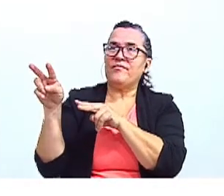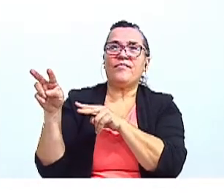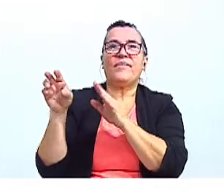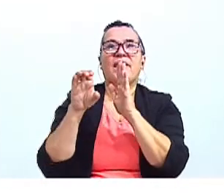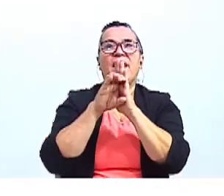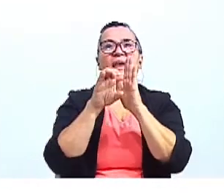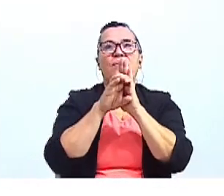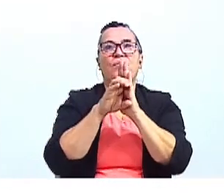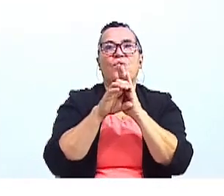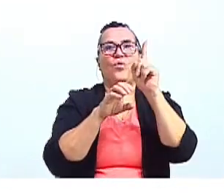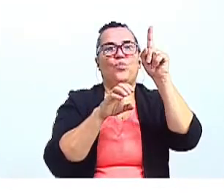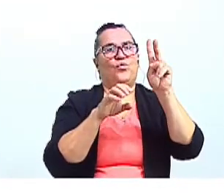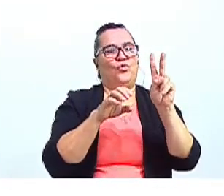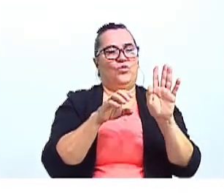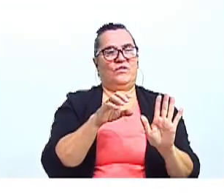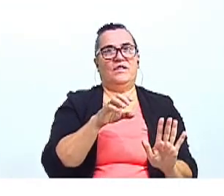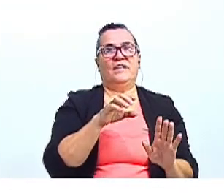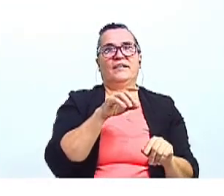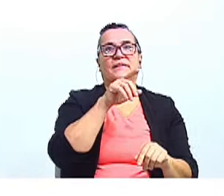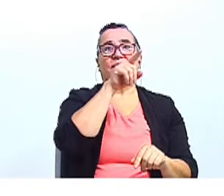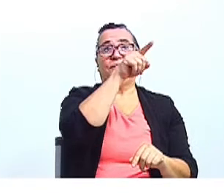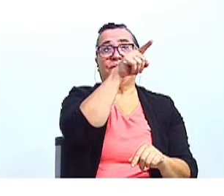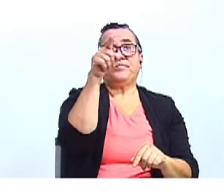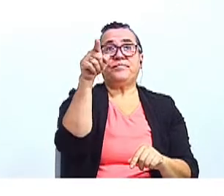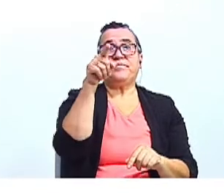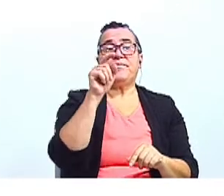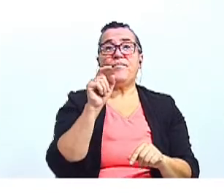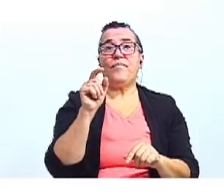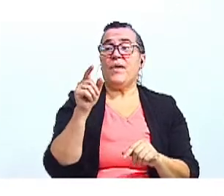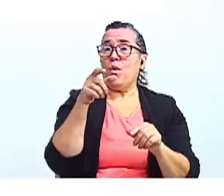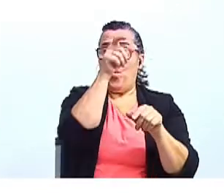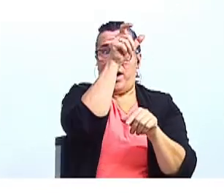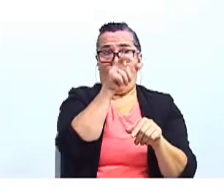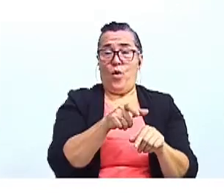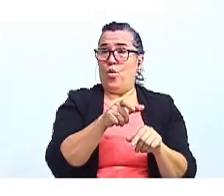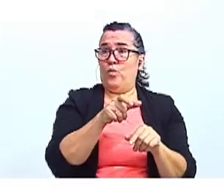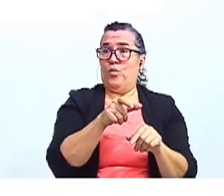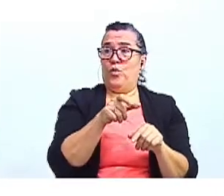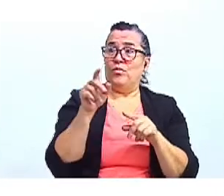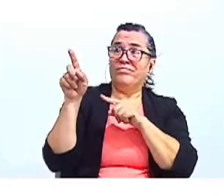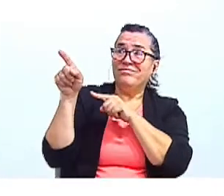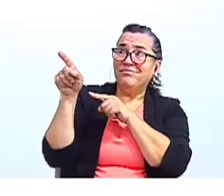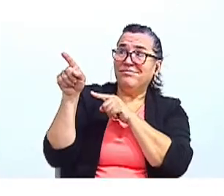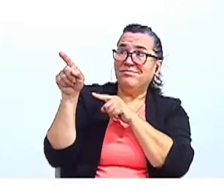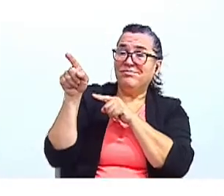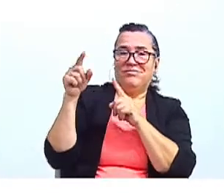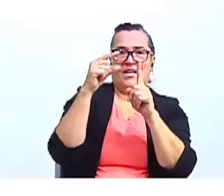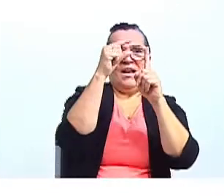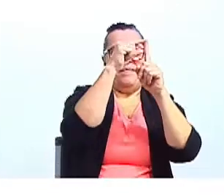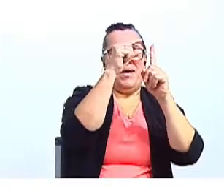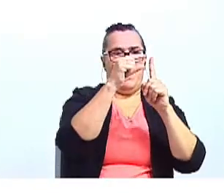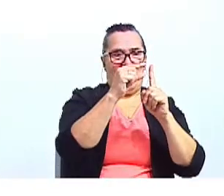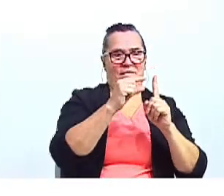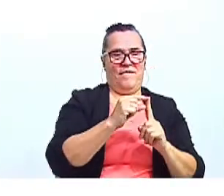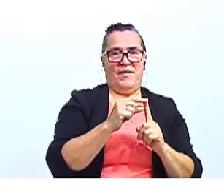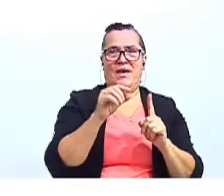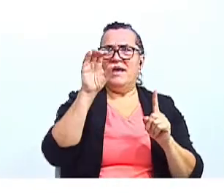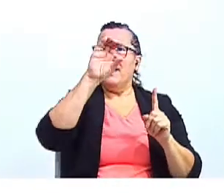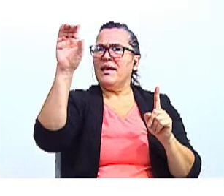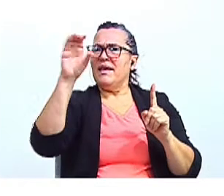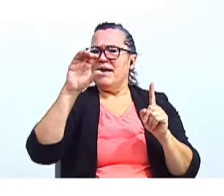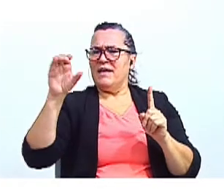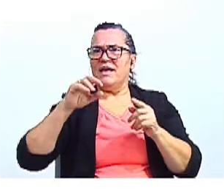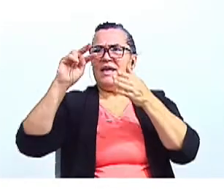Here we have the task. You have in one column, you have the word, and then next to it, you have the